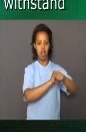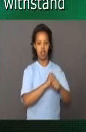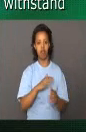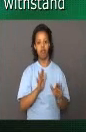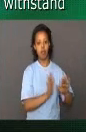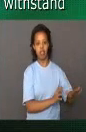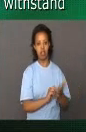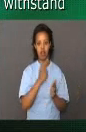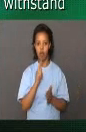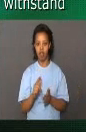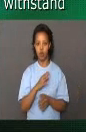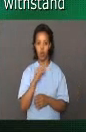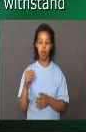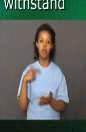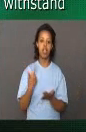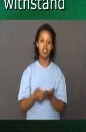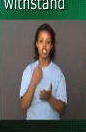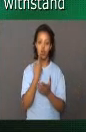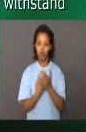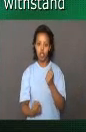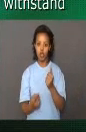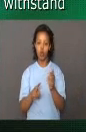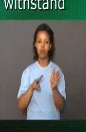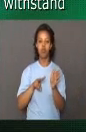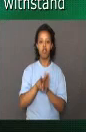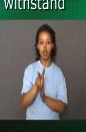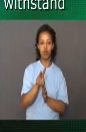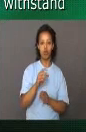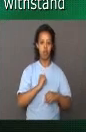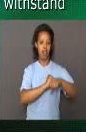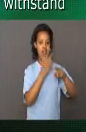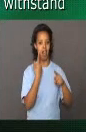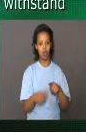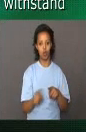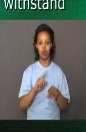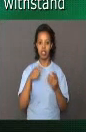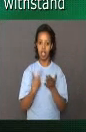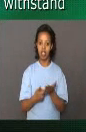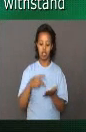cells cannot withstand the virus, AIDS develops.